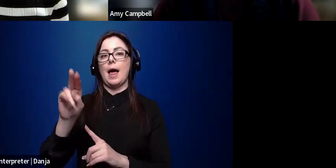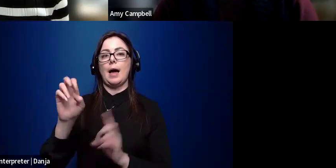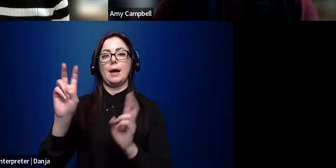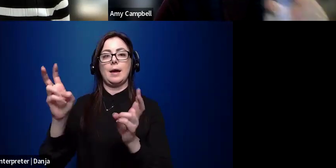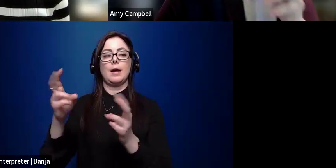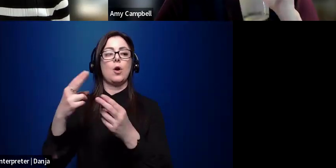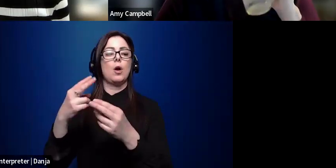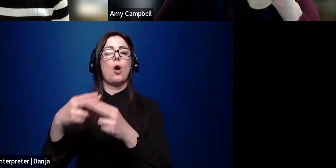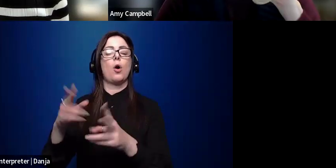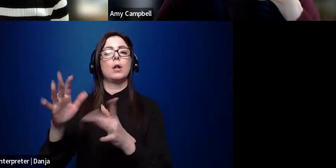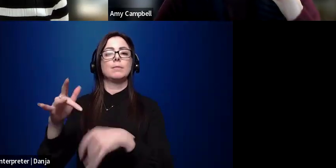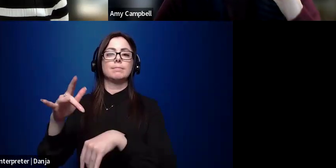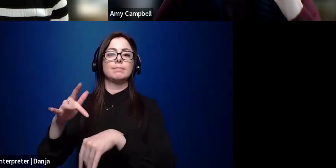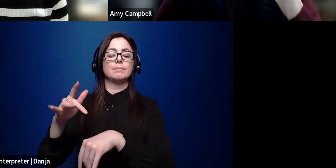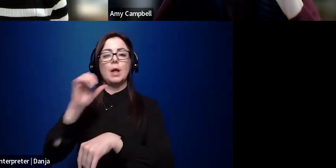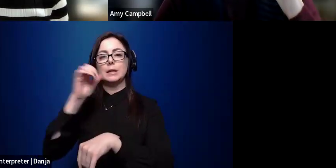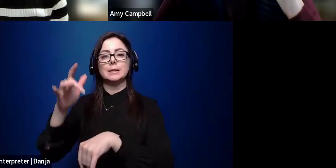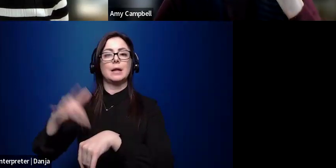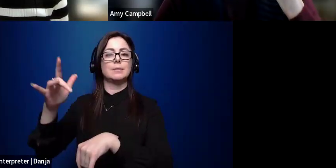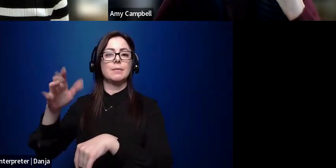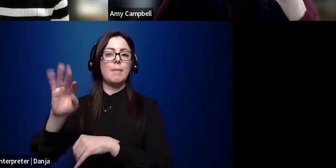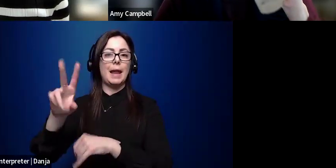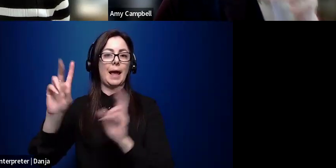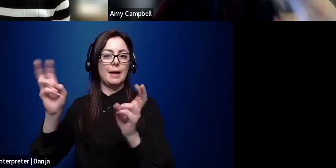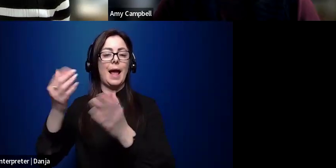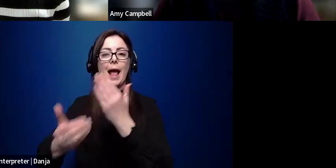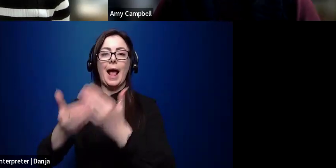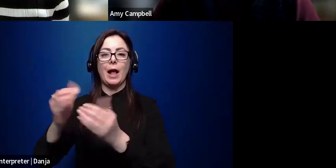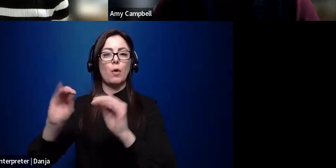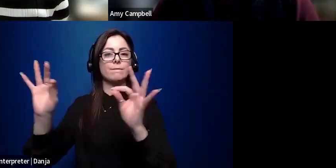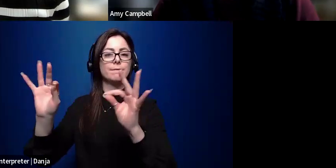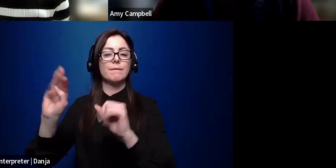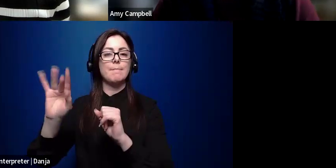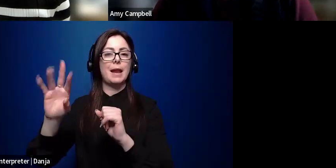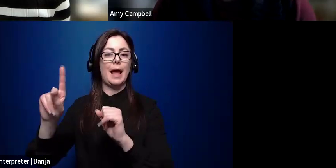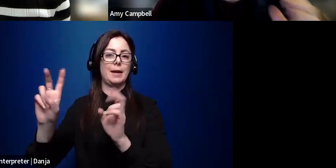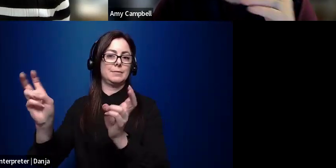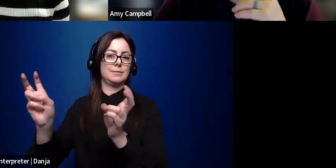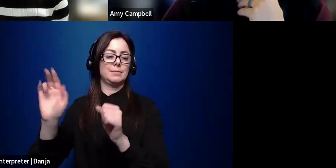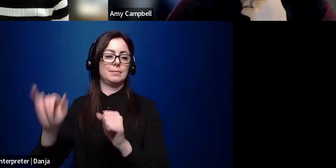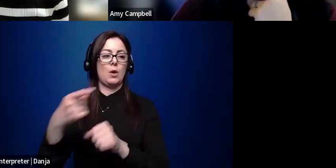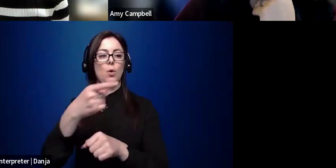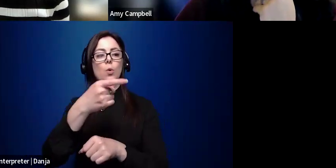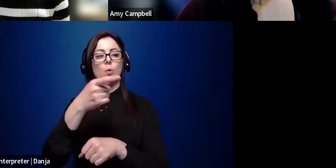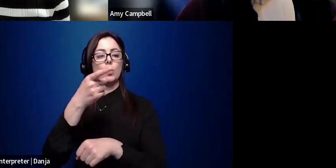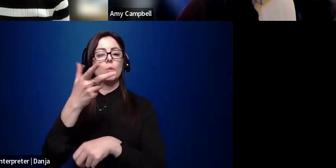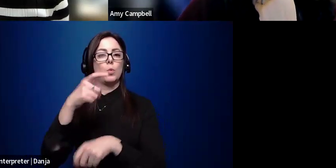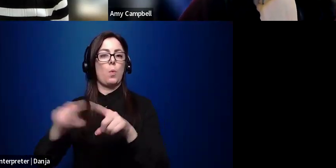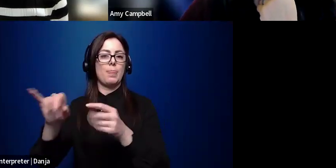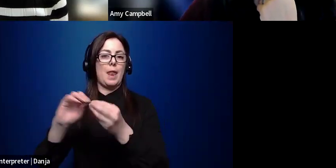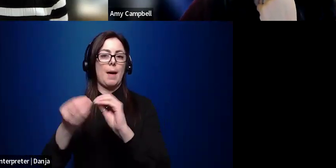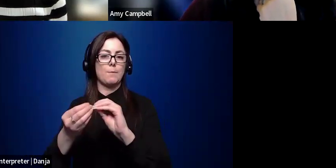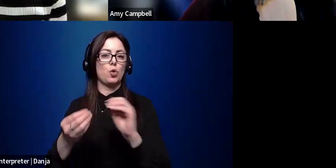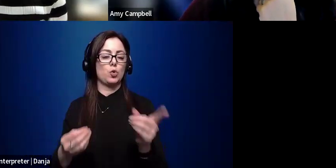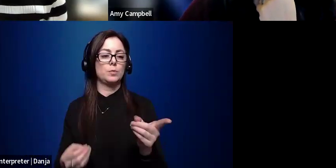And this actually launched yesterday. All you do is call this number, and